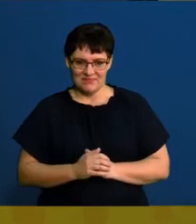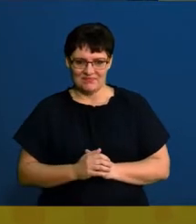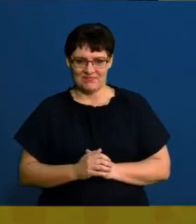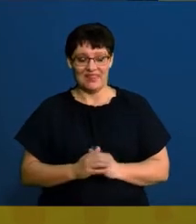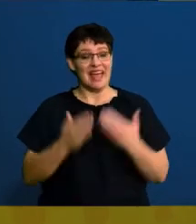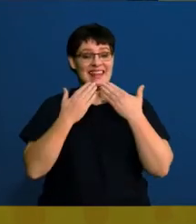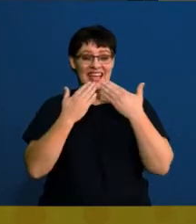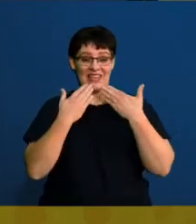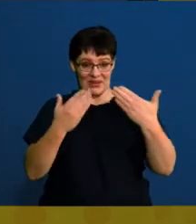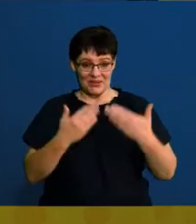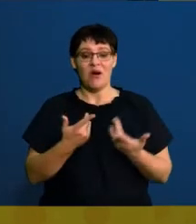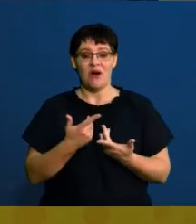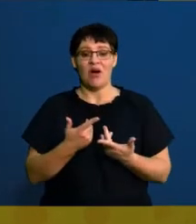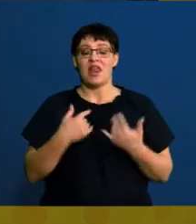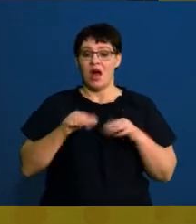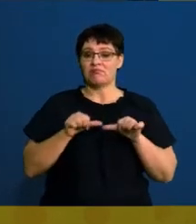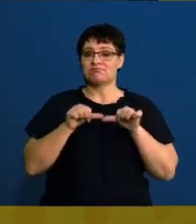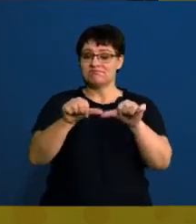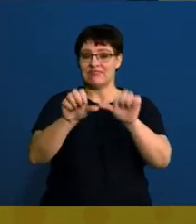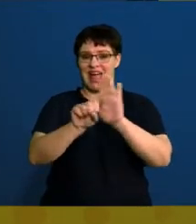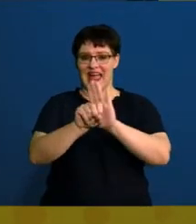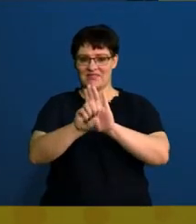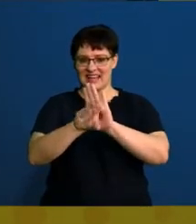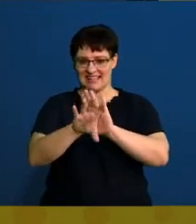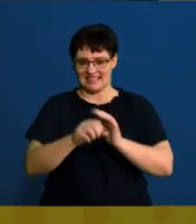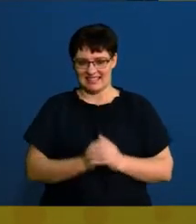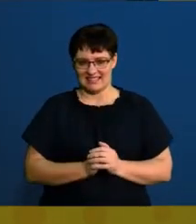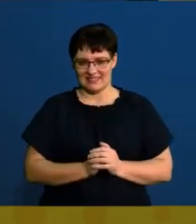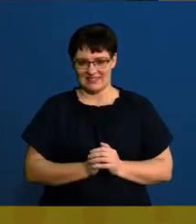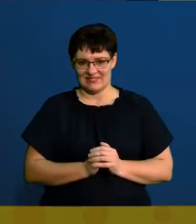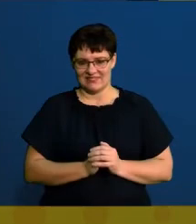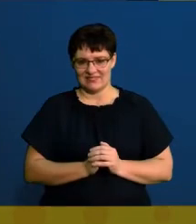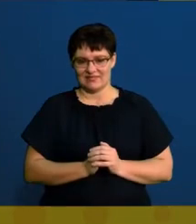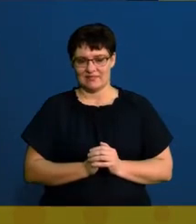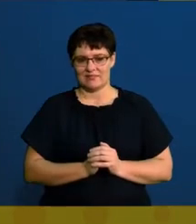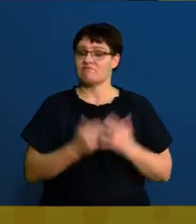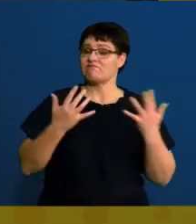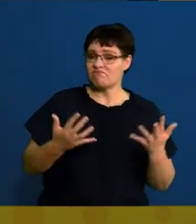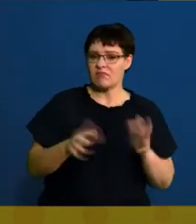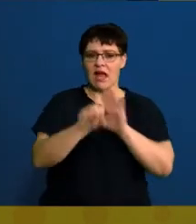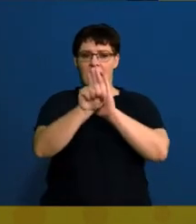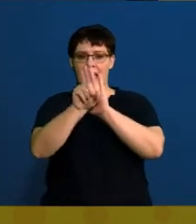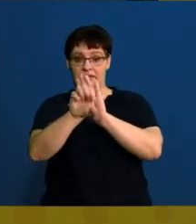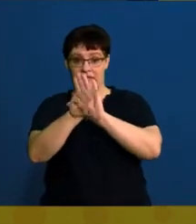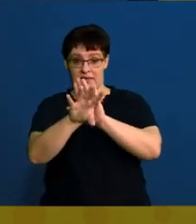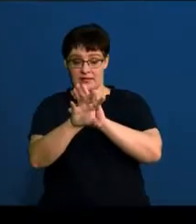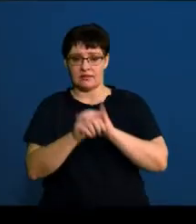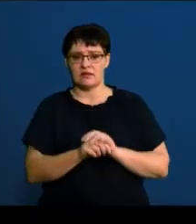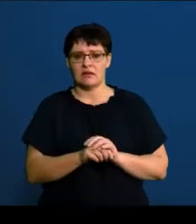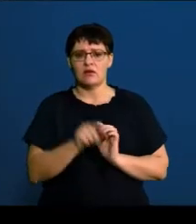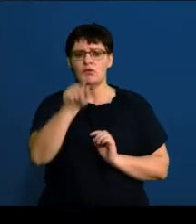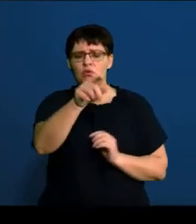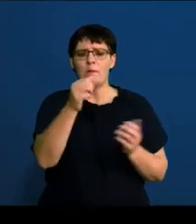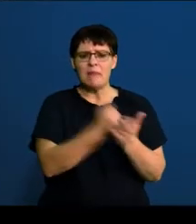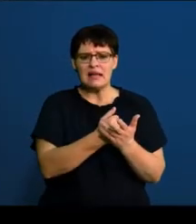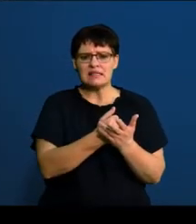And now we're going to continue with advertising. Okay, so with advertising, you need to ascertain